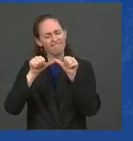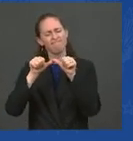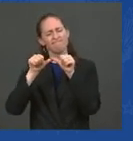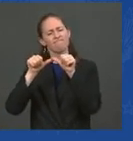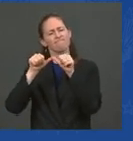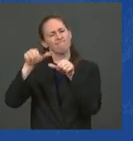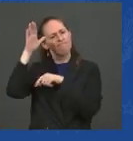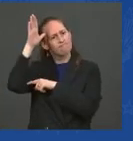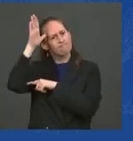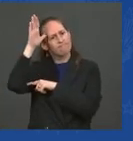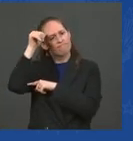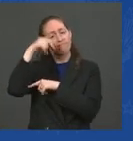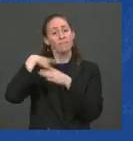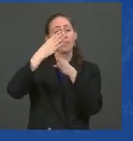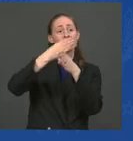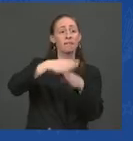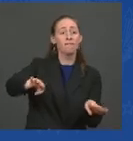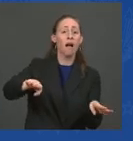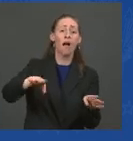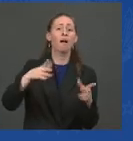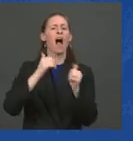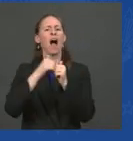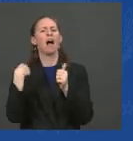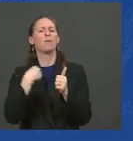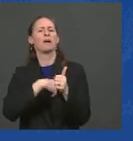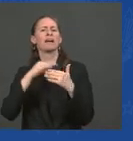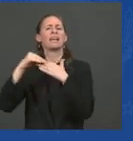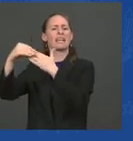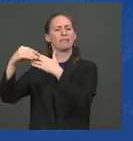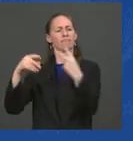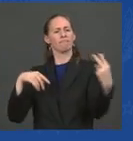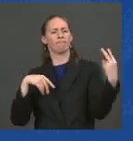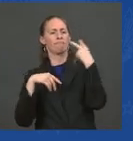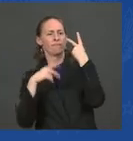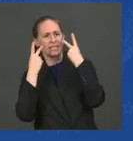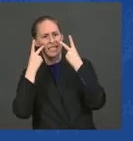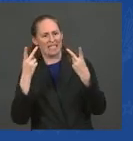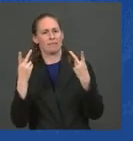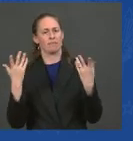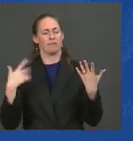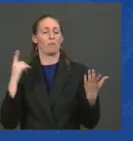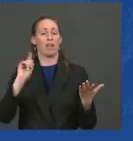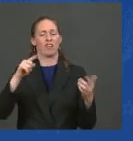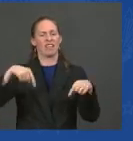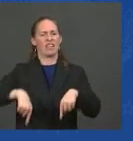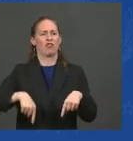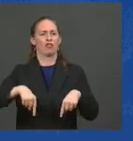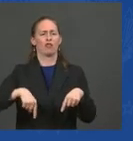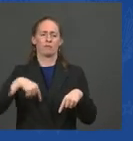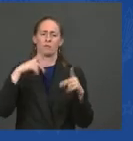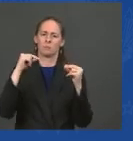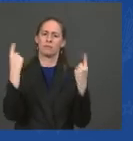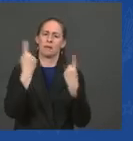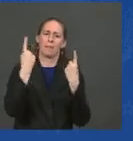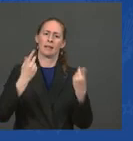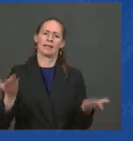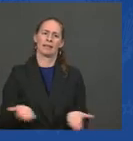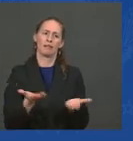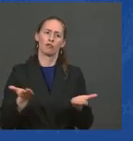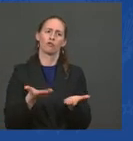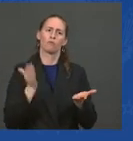Leading by example means taking action at home to renew and defend our own